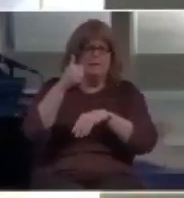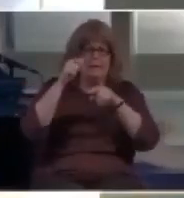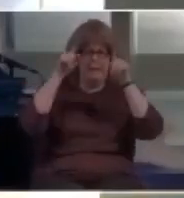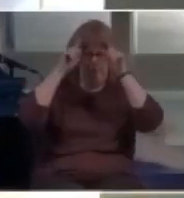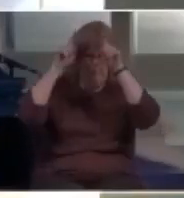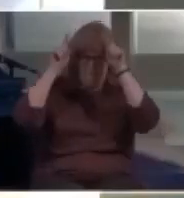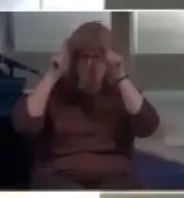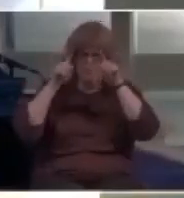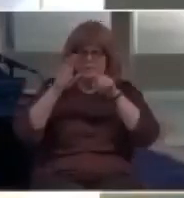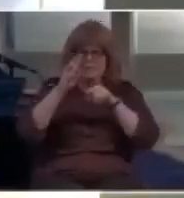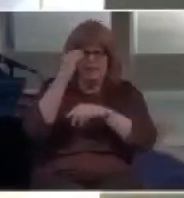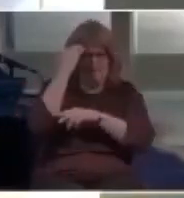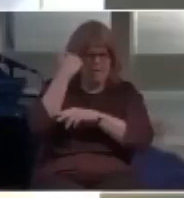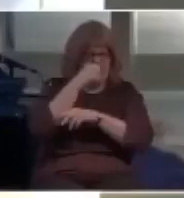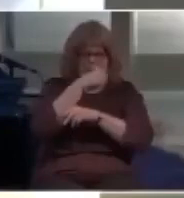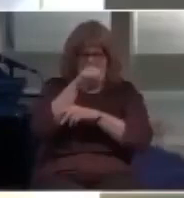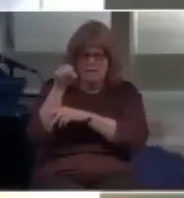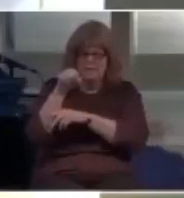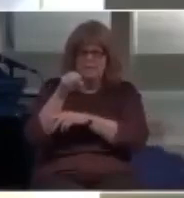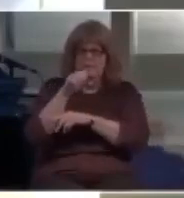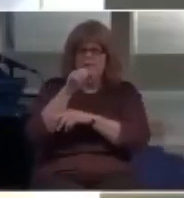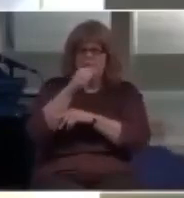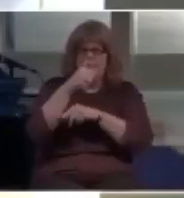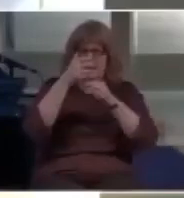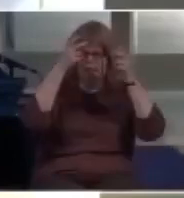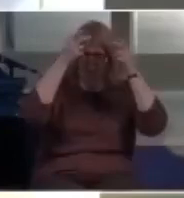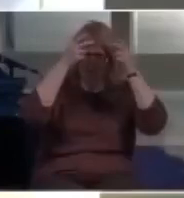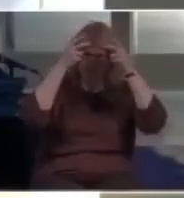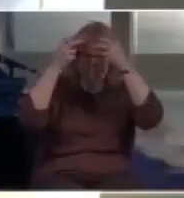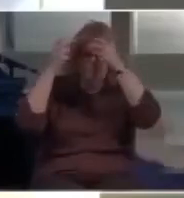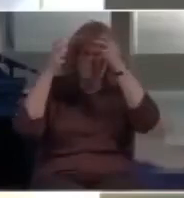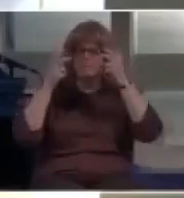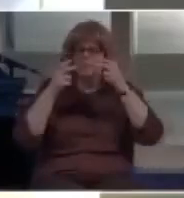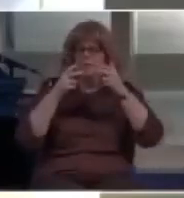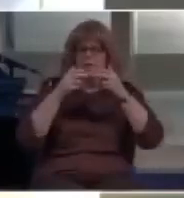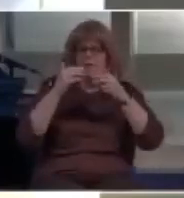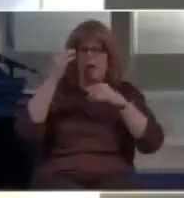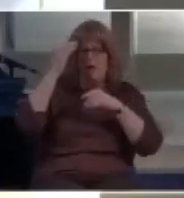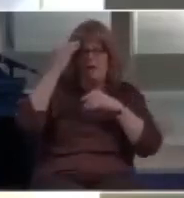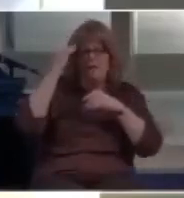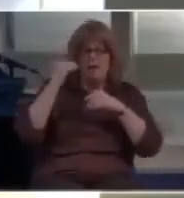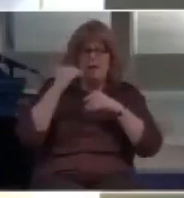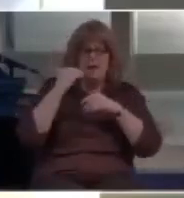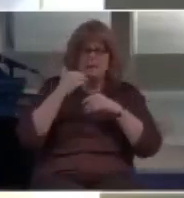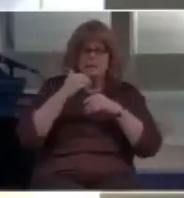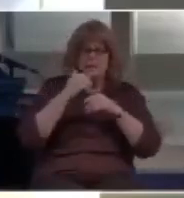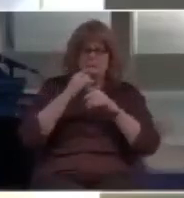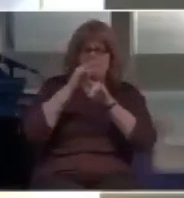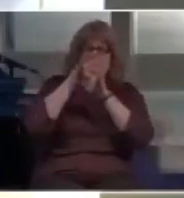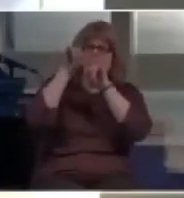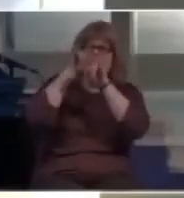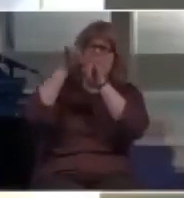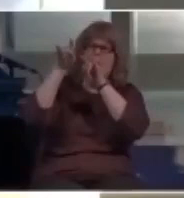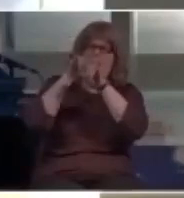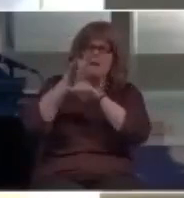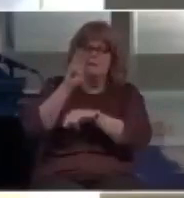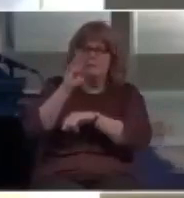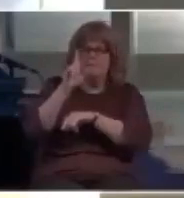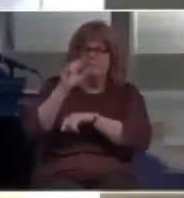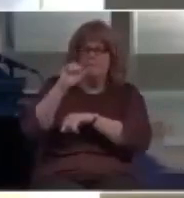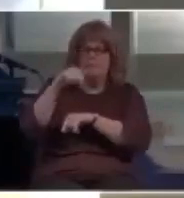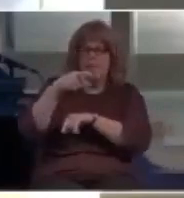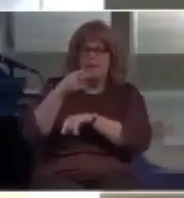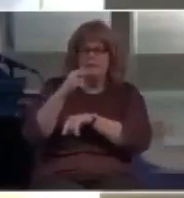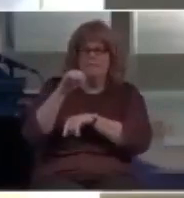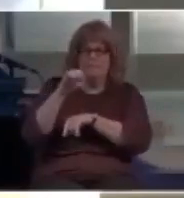on his horns were 10 diadems or wreaths, and on his heads were blasphemous names." And so you've got